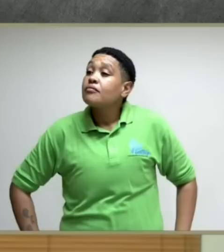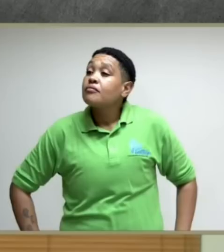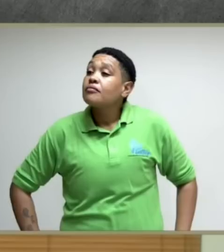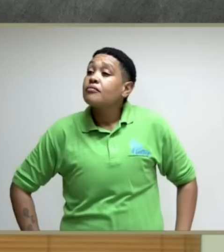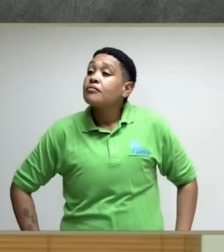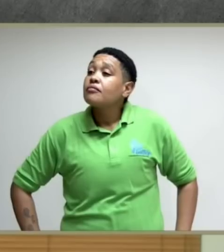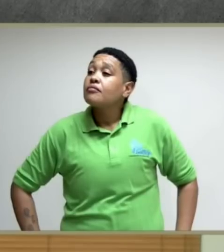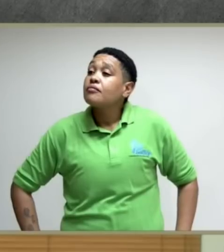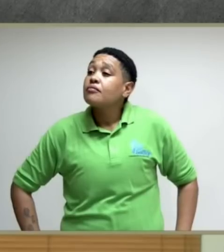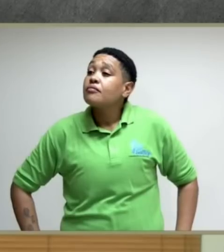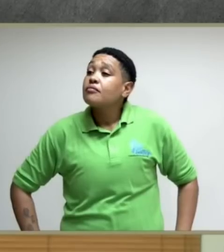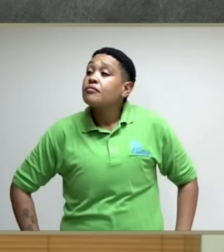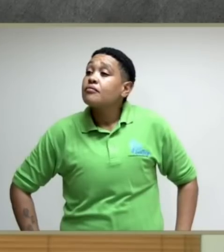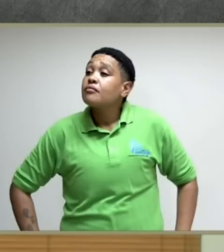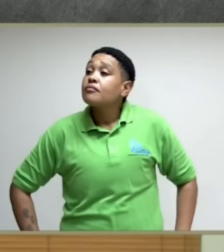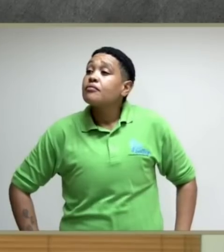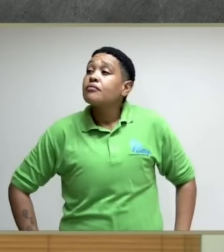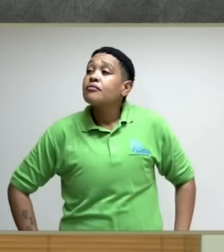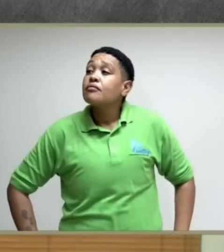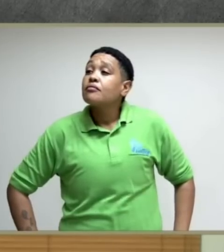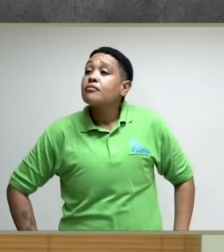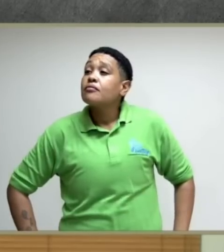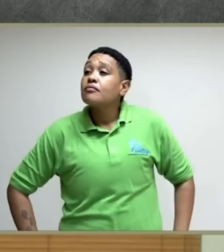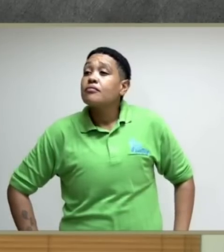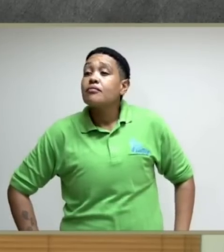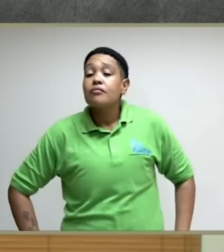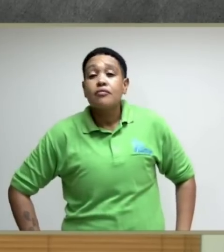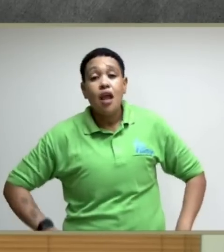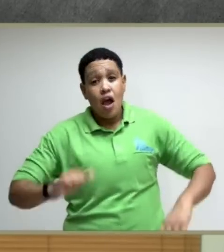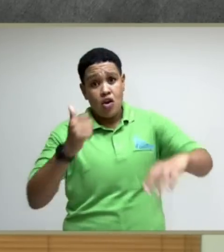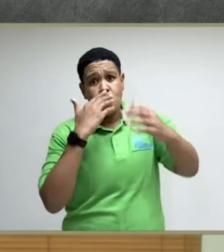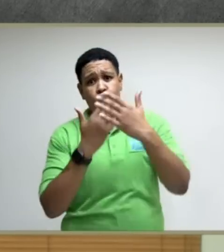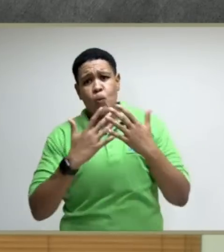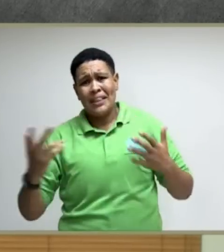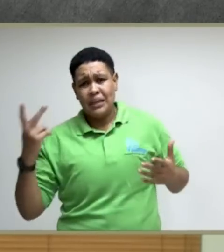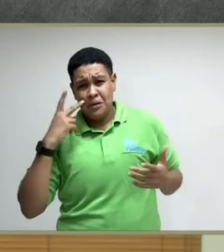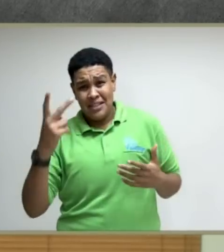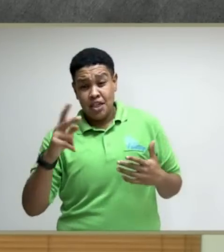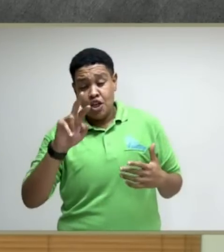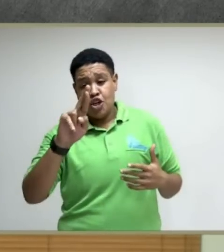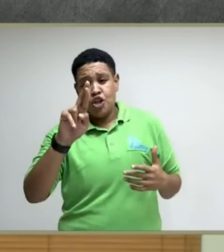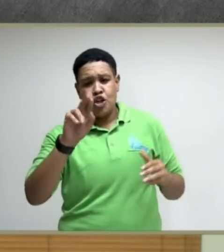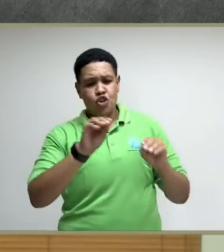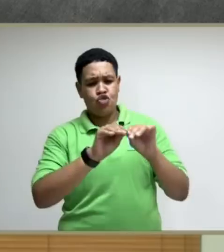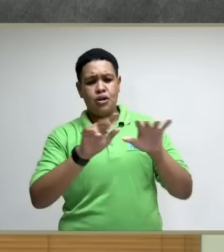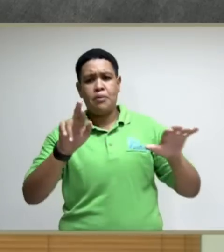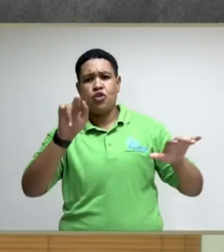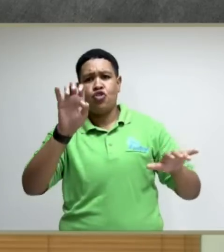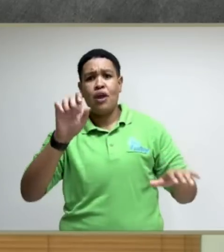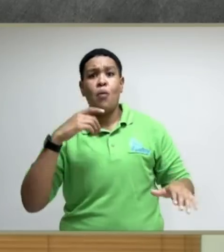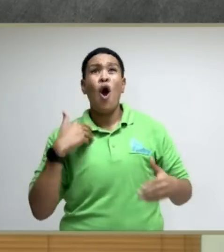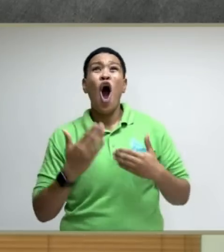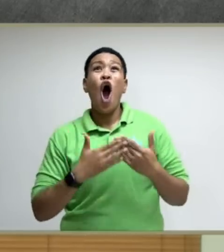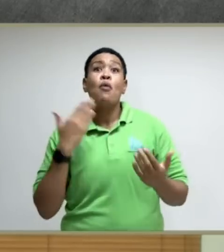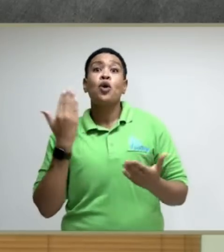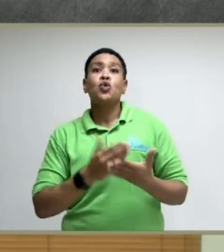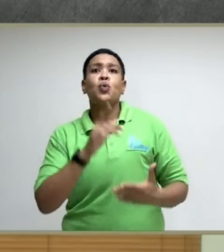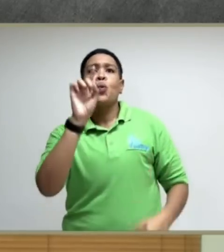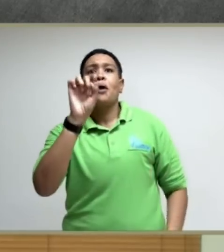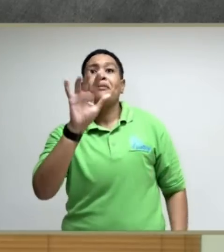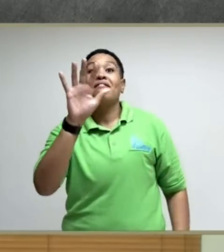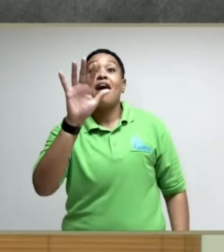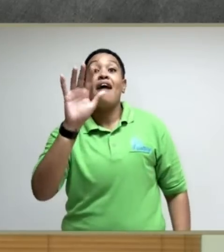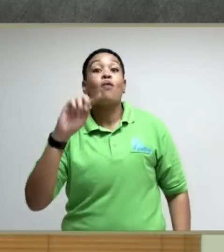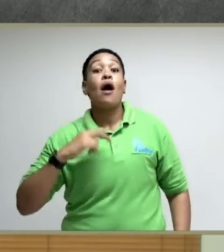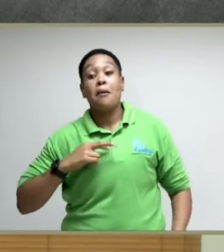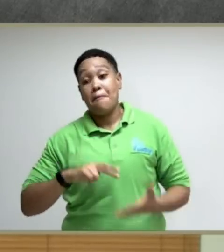gone almost as high as 1.5 with the reproductive rate. And what that means is that people were out there spreading. One person